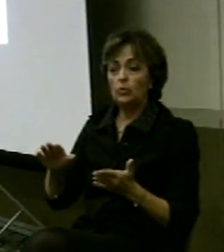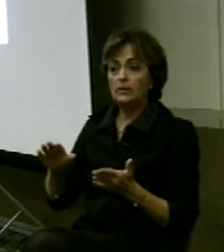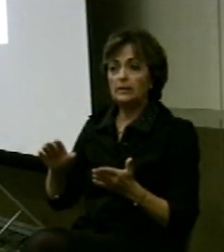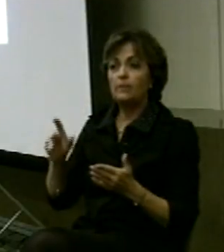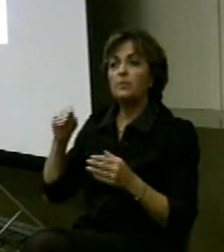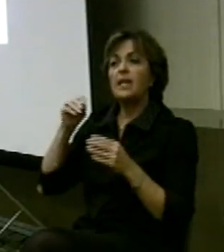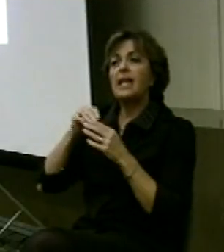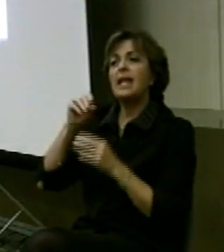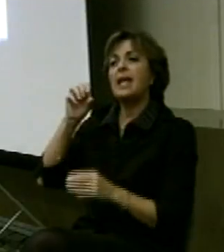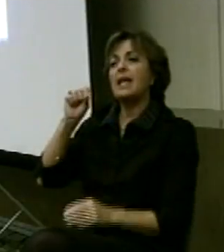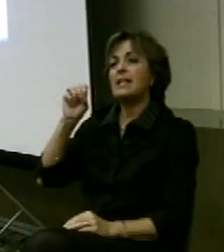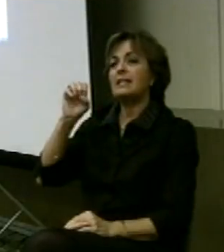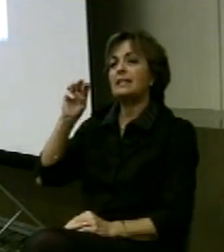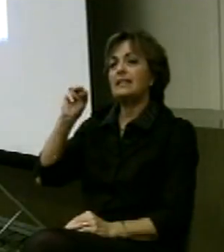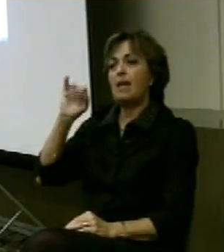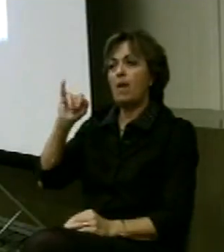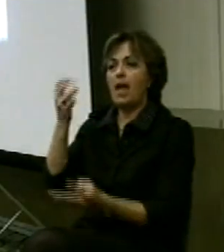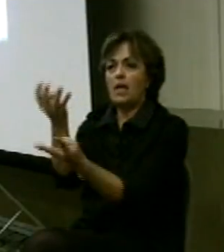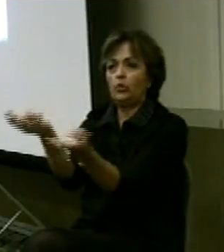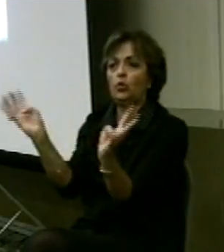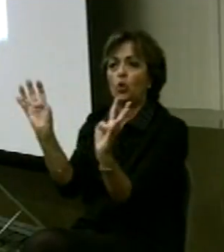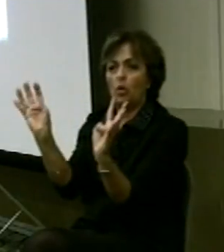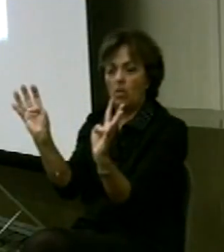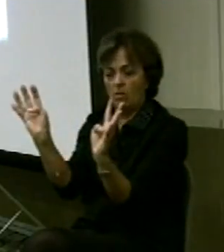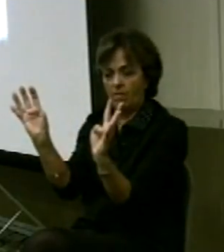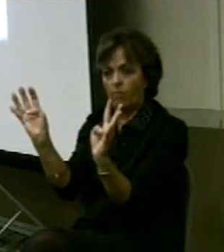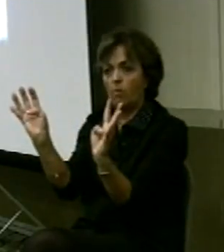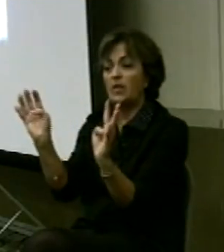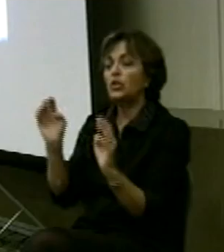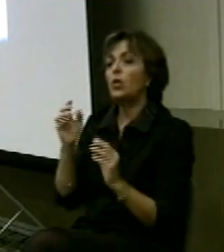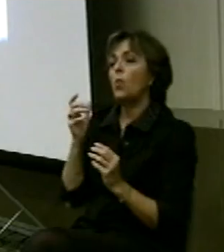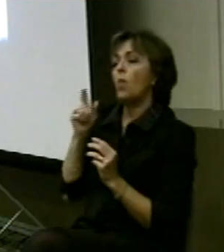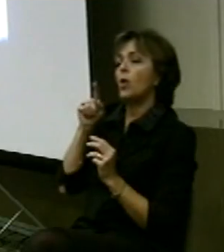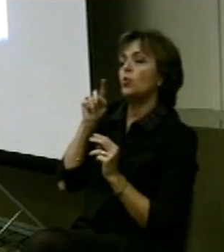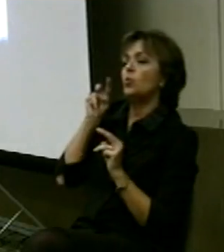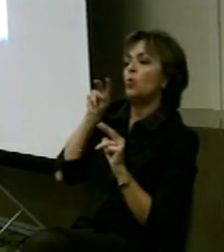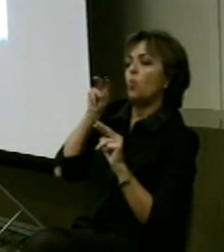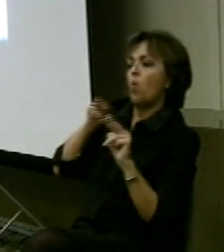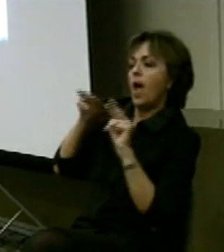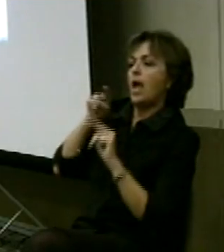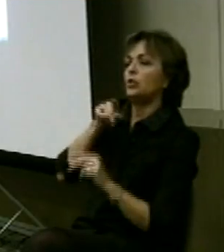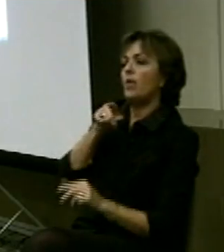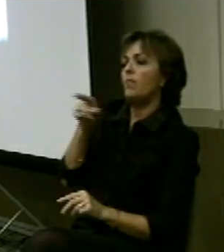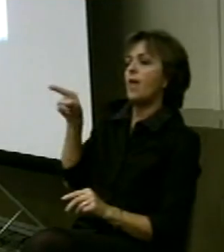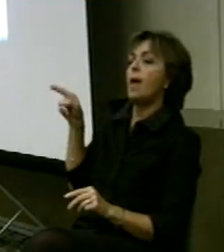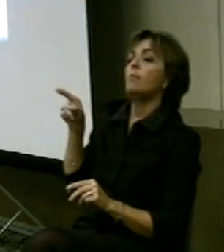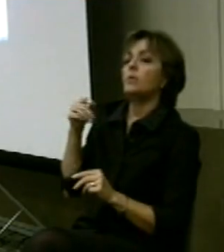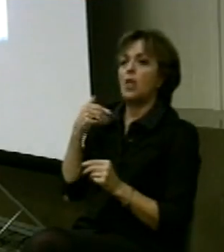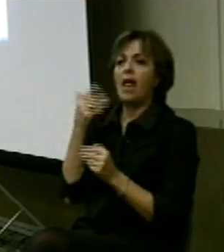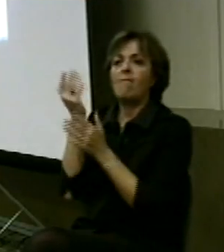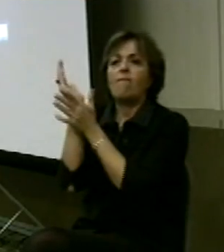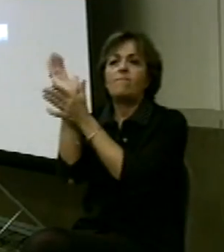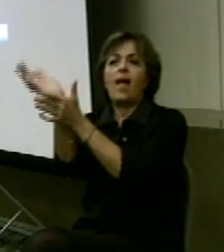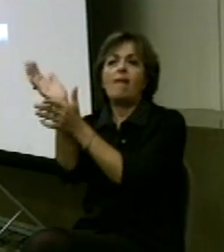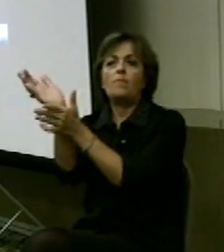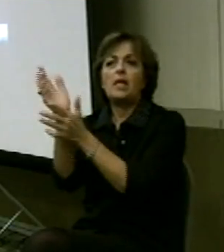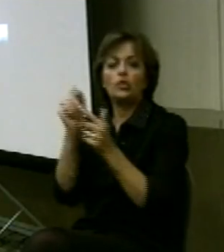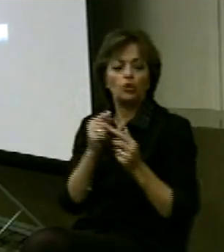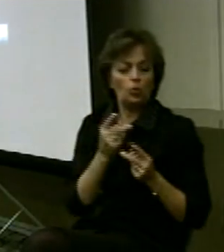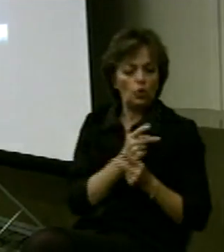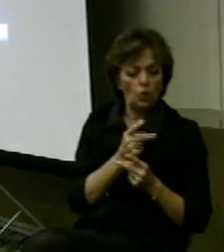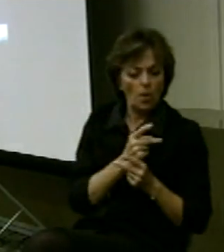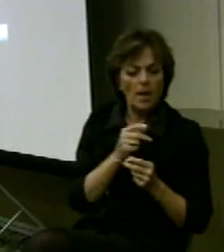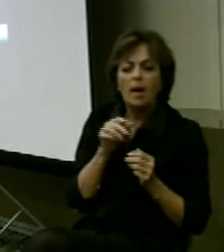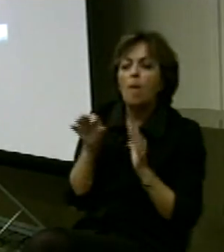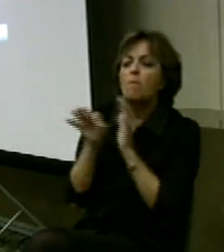in a semicircle formation, and we want you to watch them for the, you'll have the whole 5 minutes to determine what student you want to